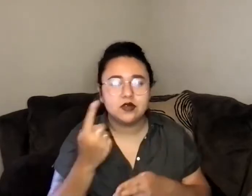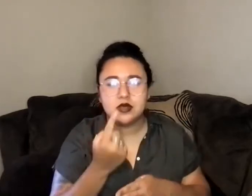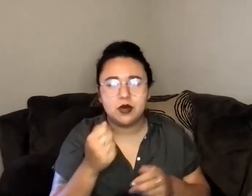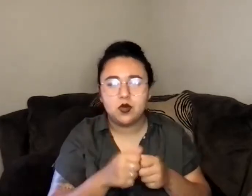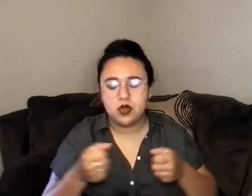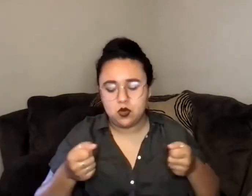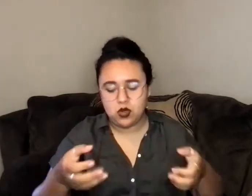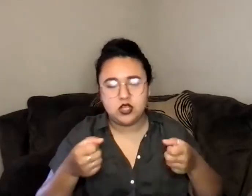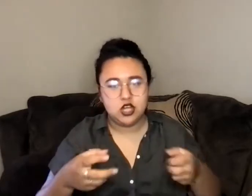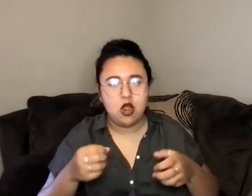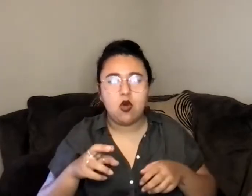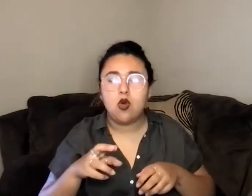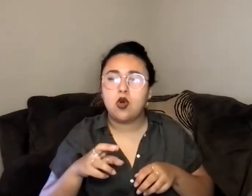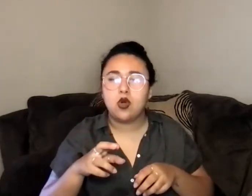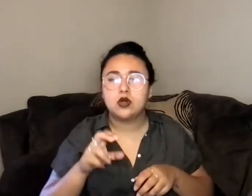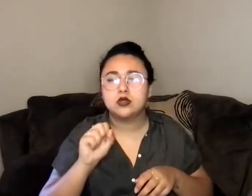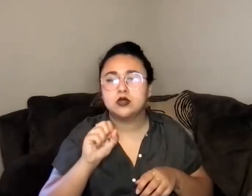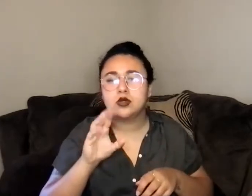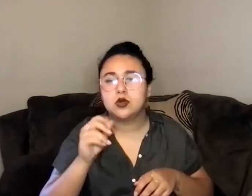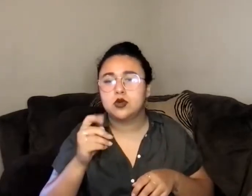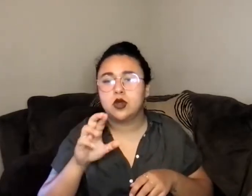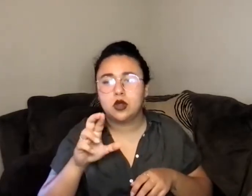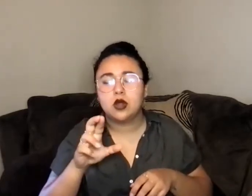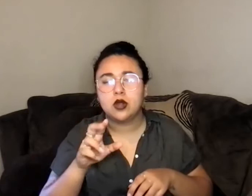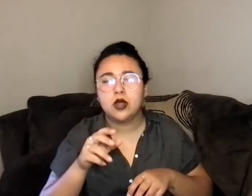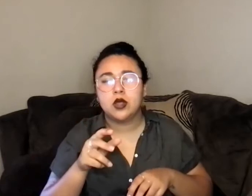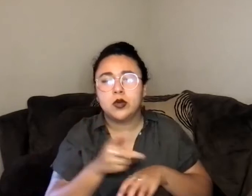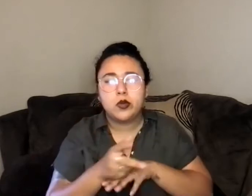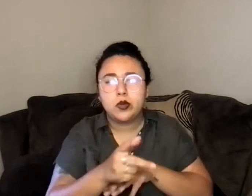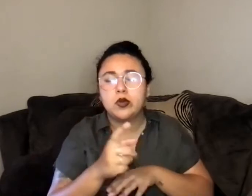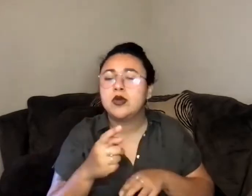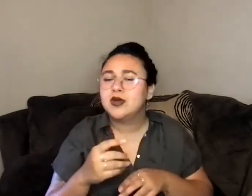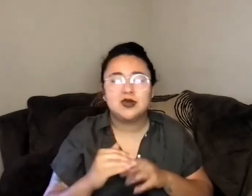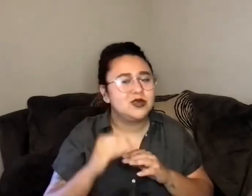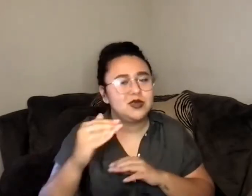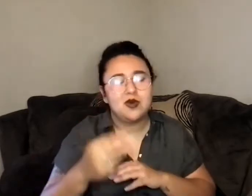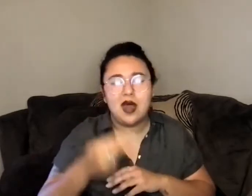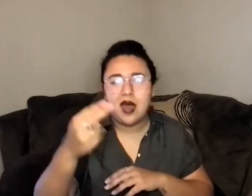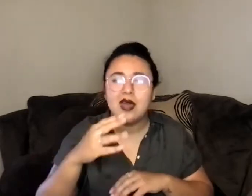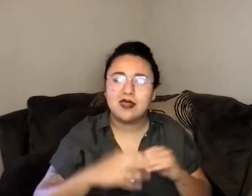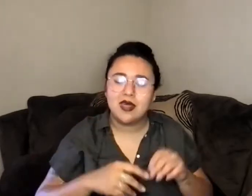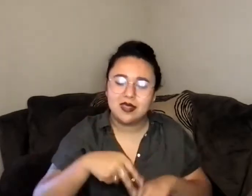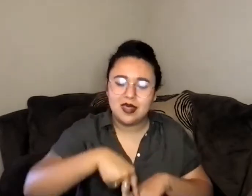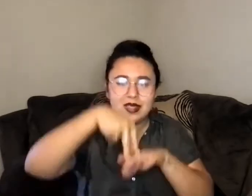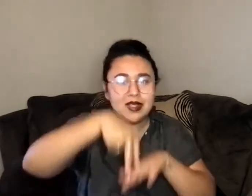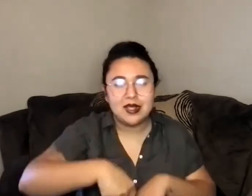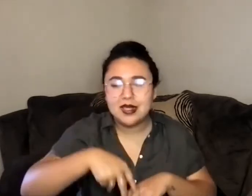wheelchair or scooter that's too high for what the capacity of the lift is, or what the bus driver will